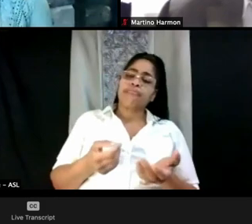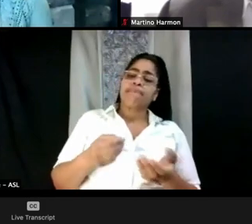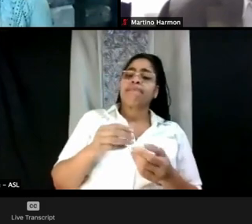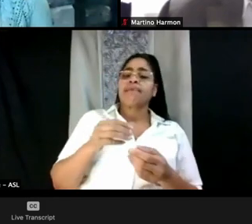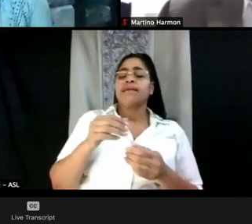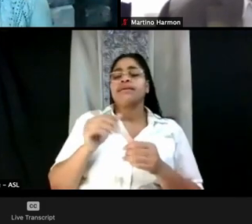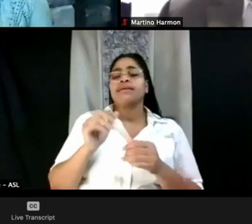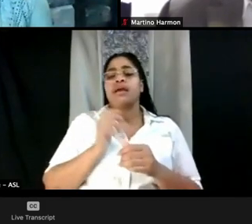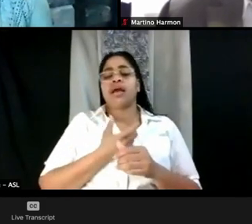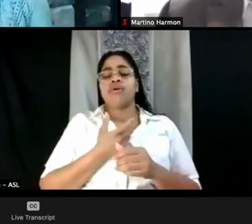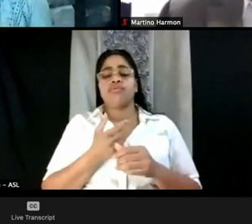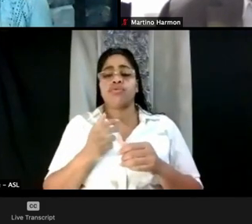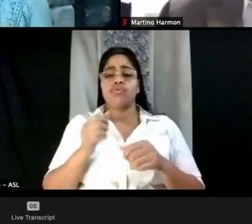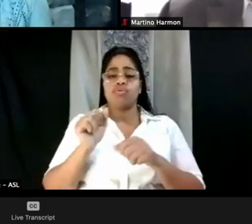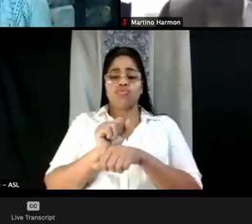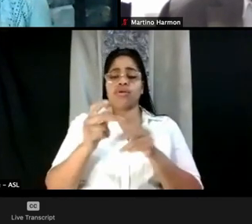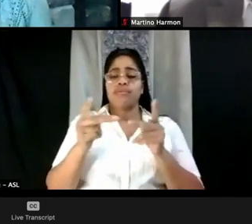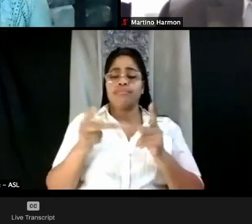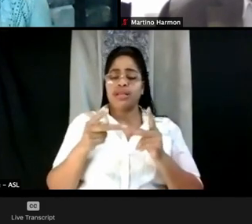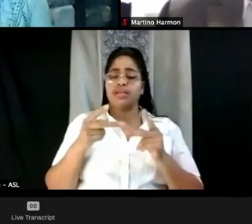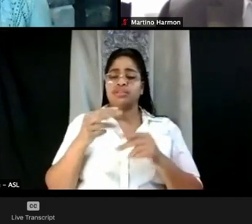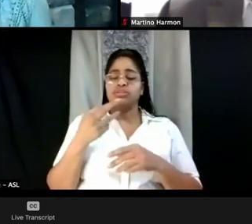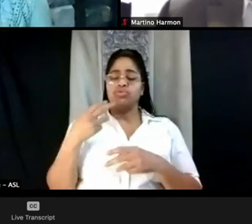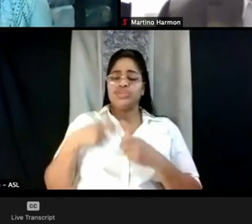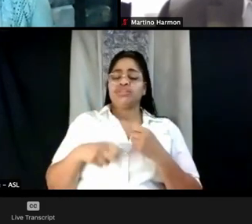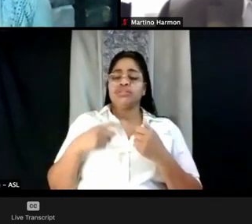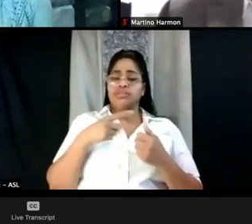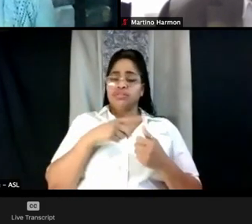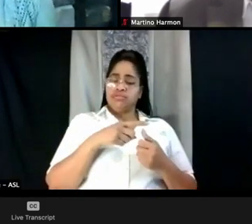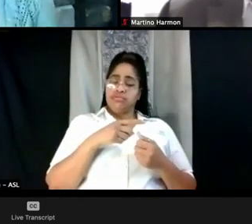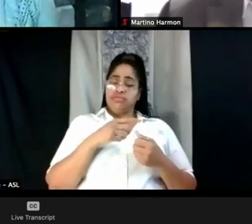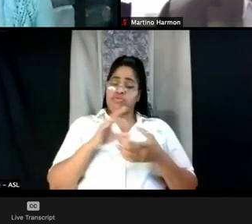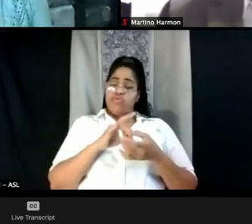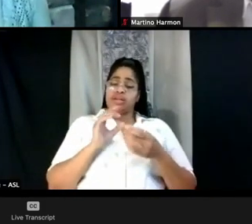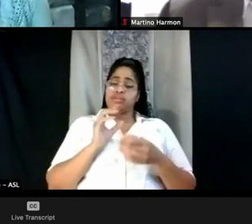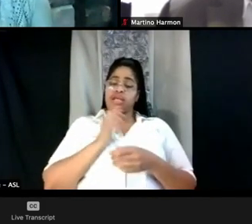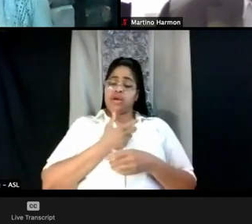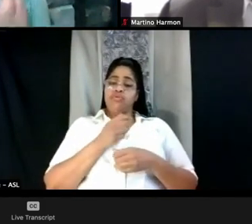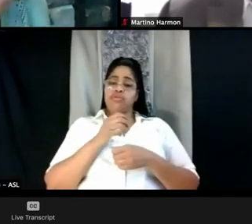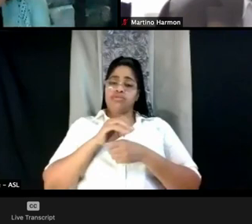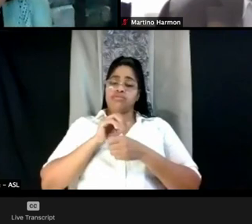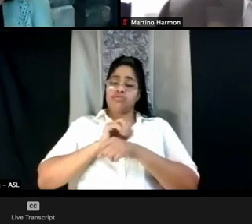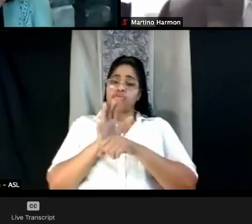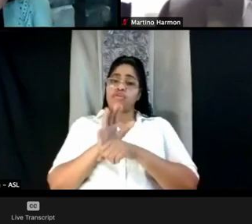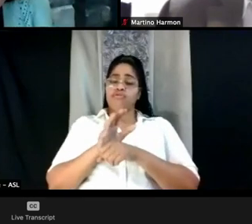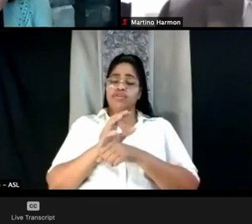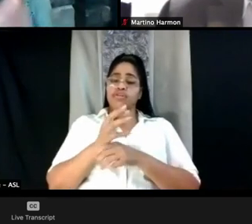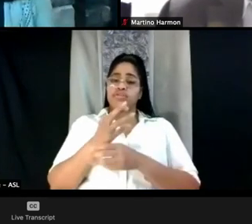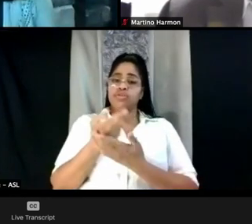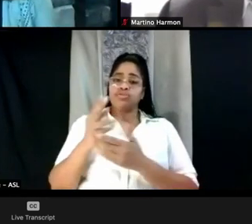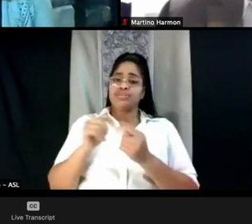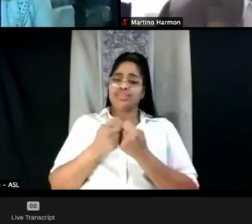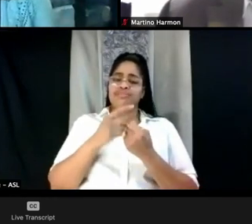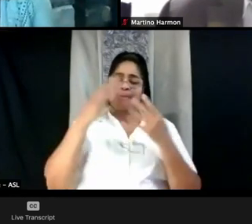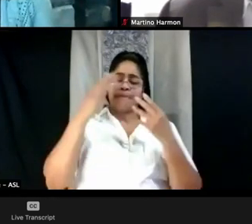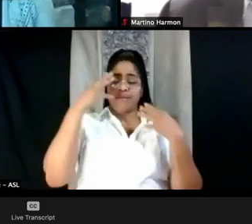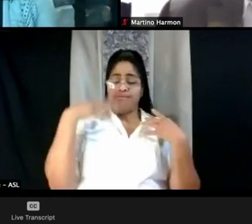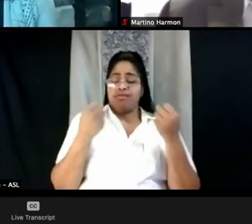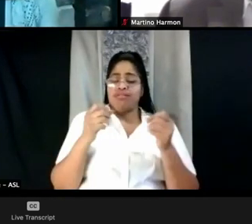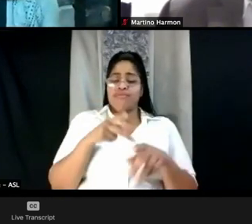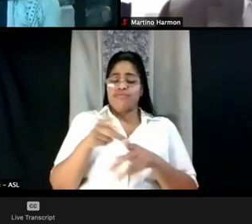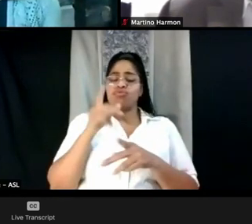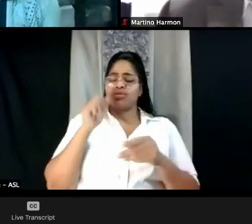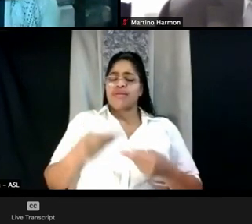Workplace Resilience coordinates the COVID-19 Stress Resource Team, and that's a multidisciplinary team of mental health professionals who can